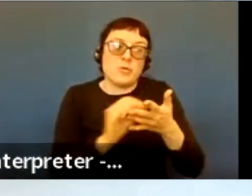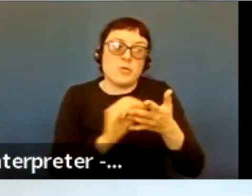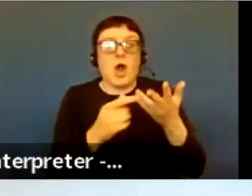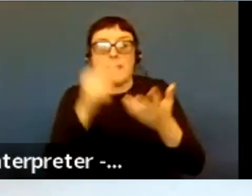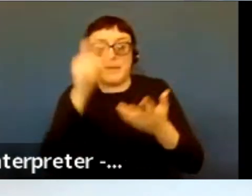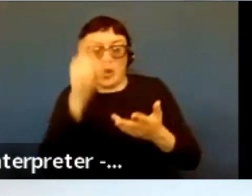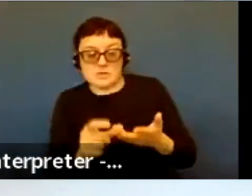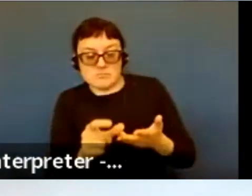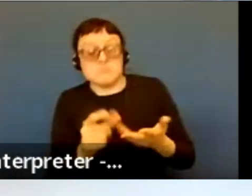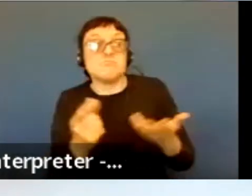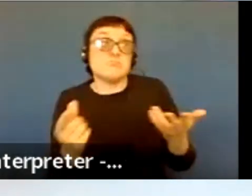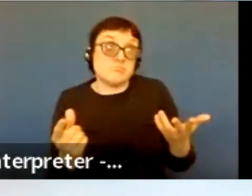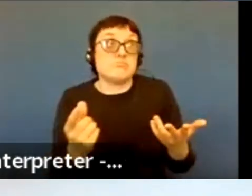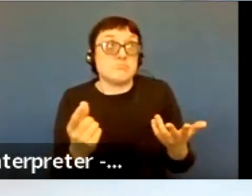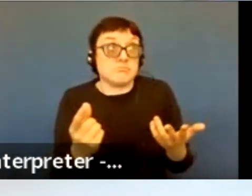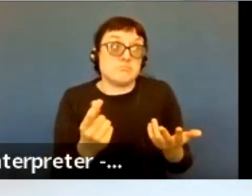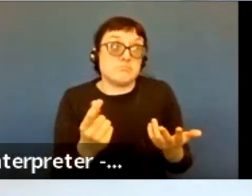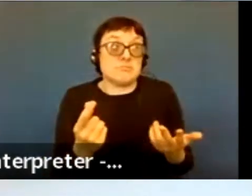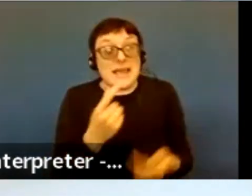perfectly reasonable thing to think,